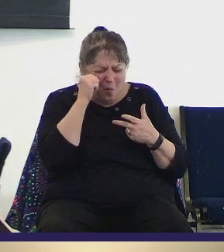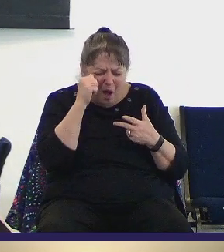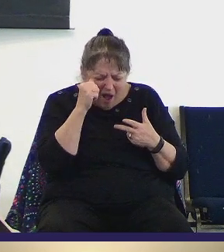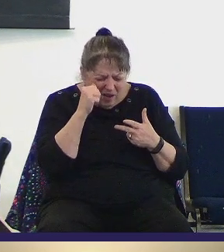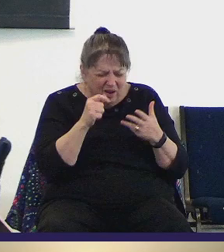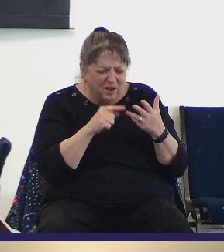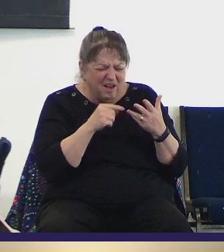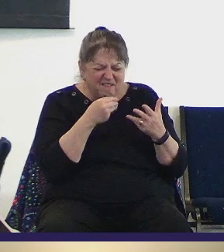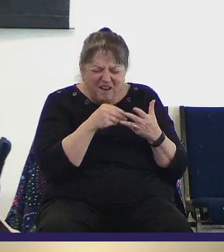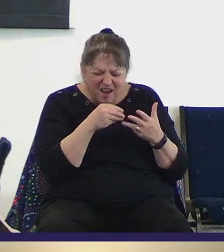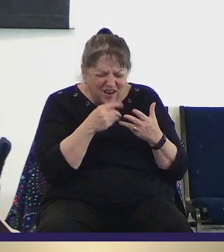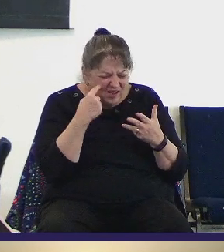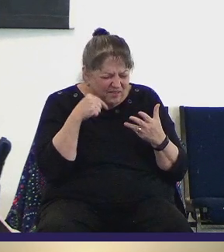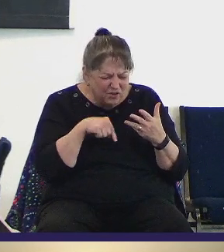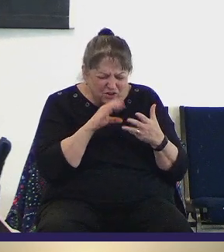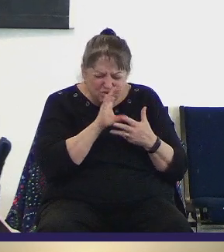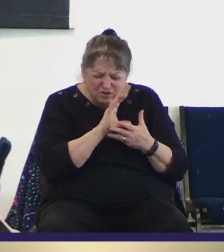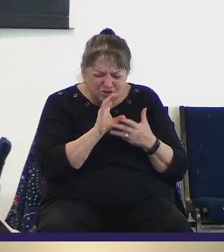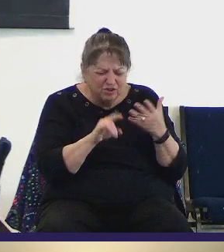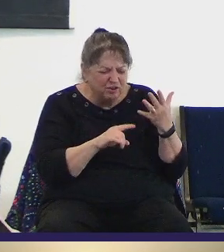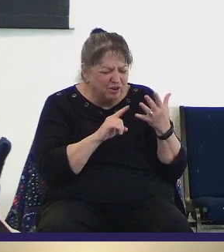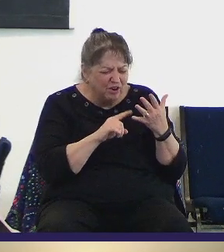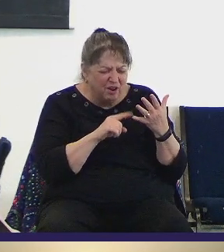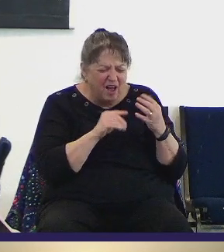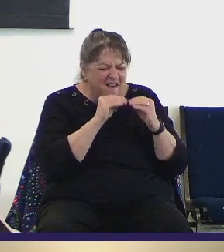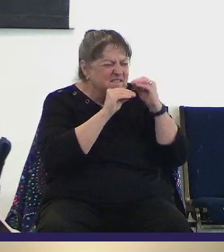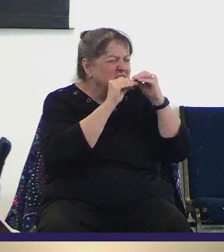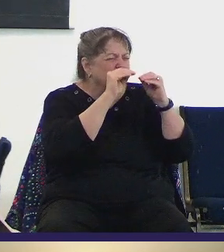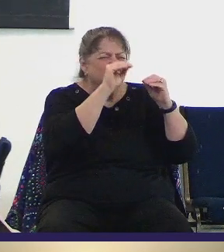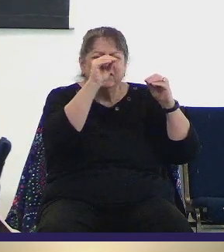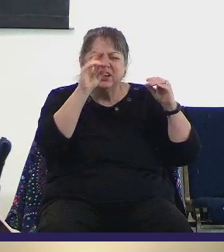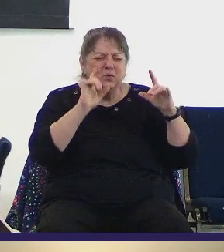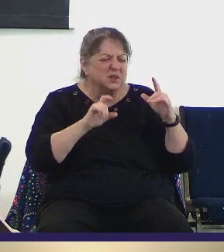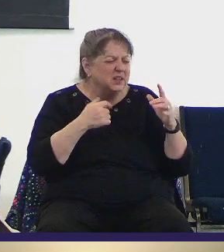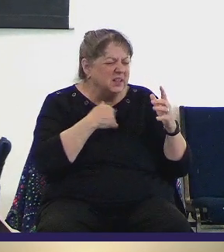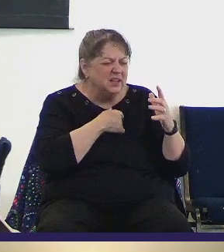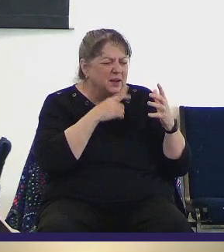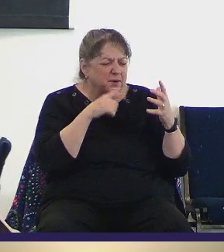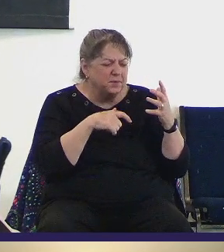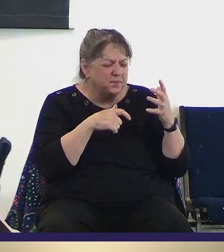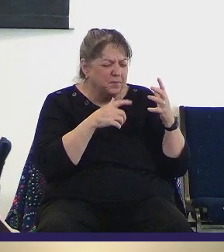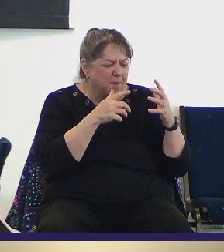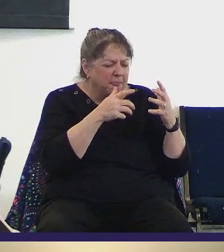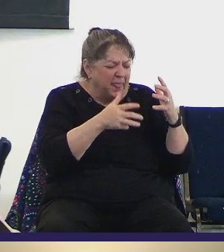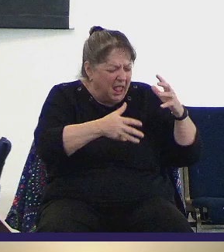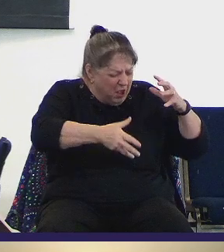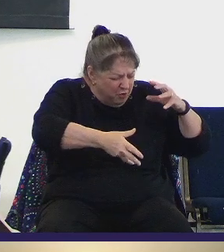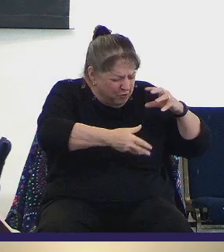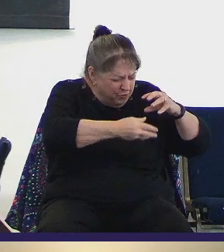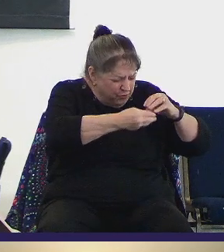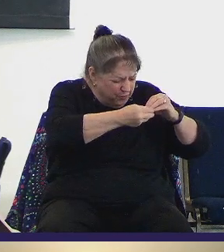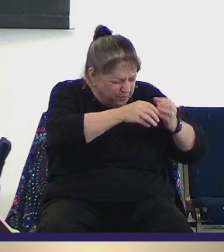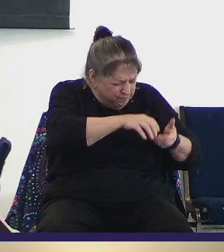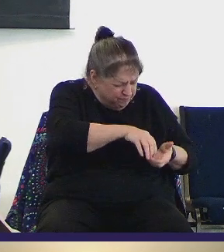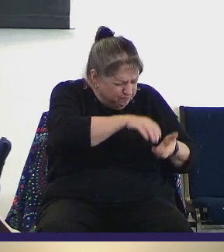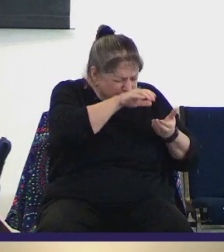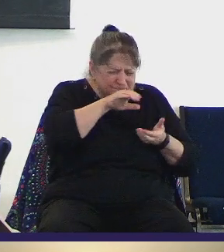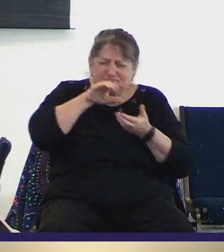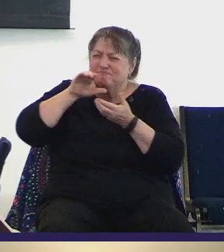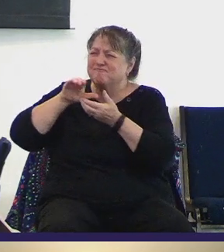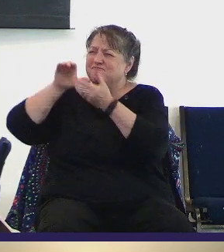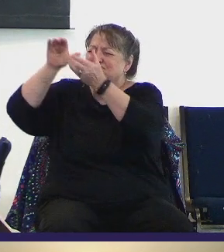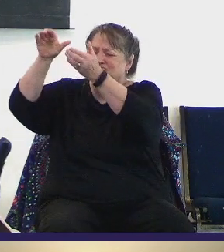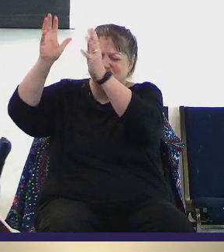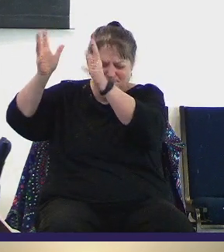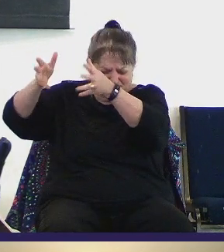it's the finances of our church, Father, and the repairs that need to be made, Father, if it's a mindset, which Jesus, you speak to us and spoke to